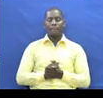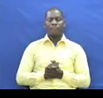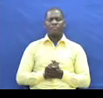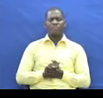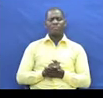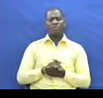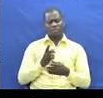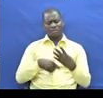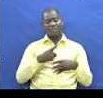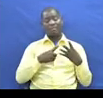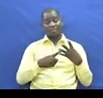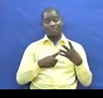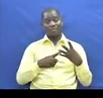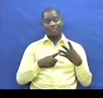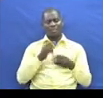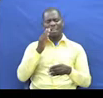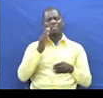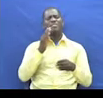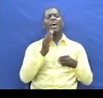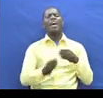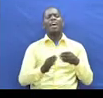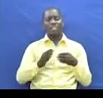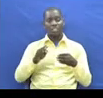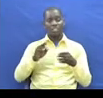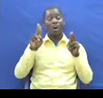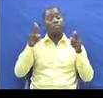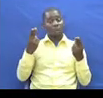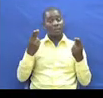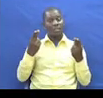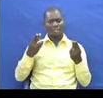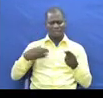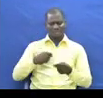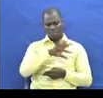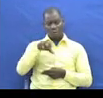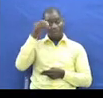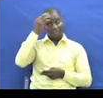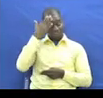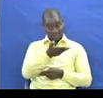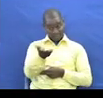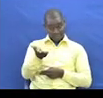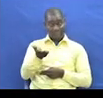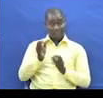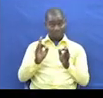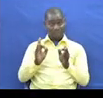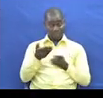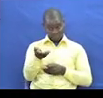Those are the four things which, by the end of this topic, everyone should master them. If you are able to master this